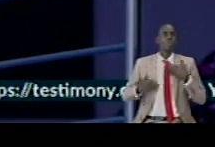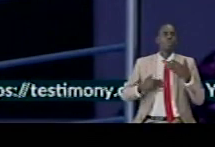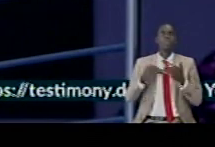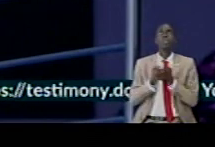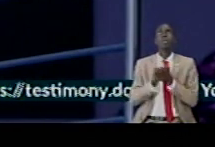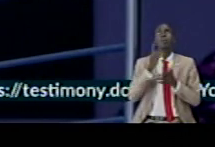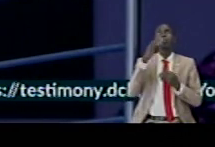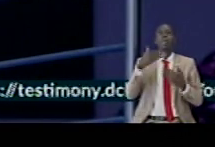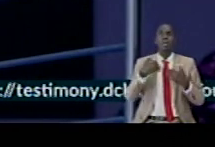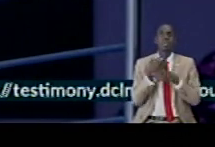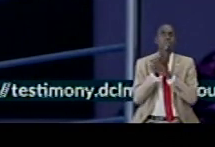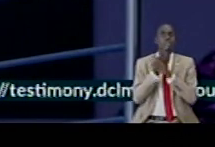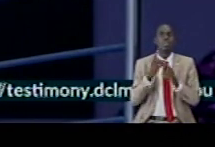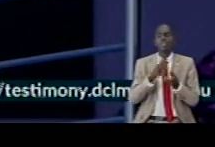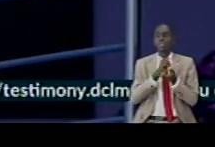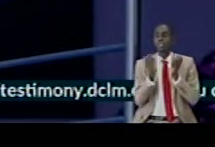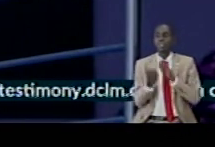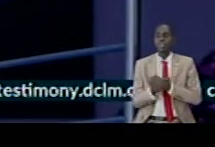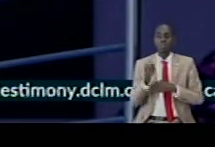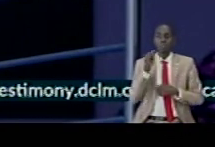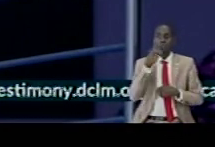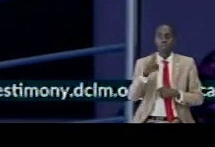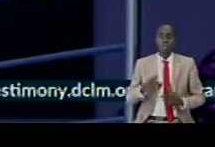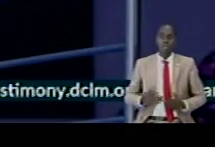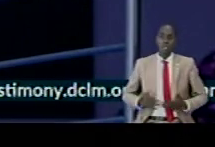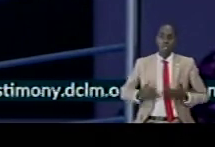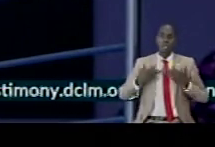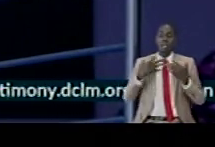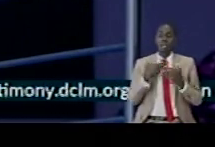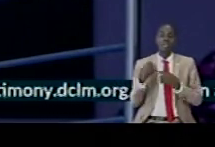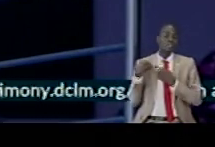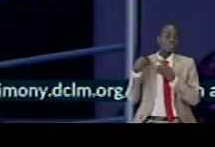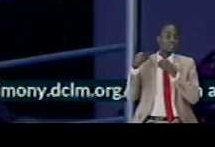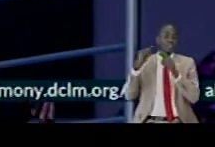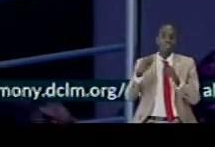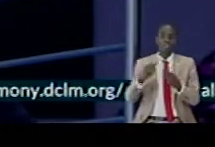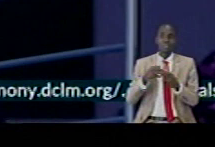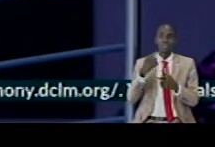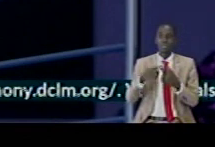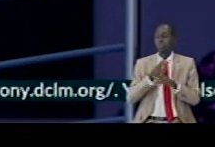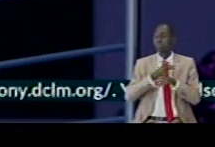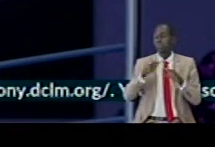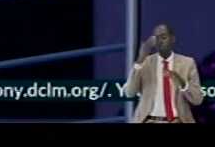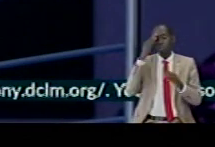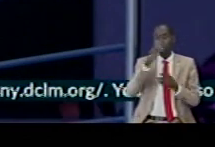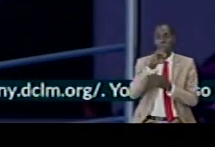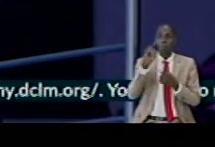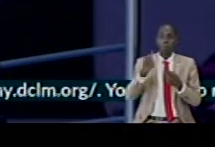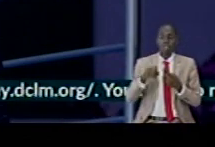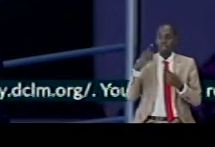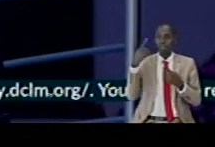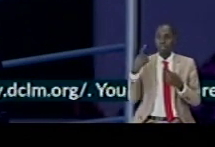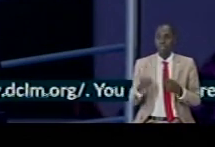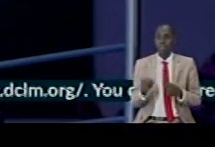has changed my life. And since then, things have been going well. I don't even know where the ulcer disappeared. And in